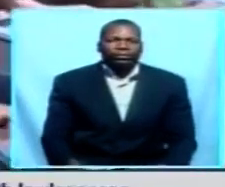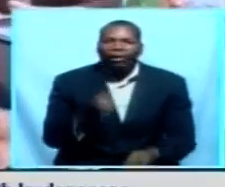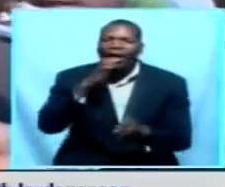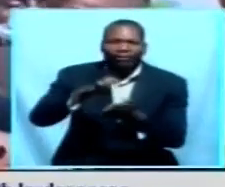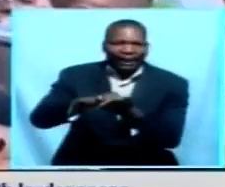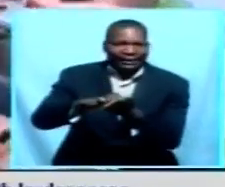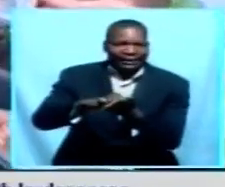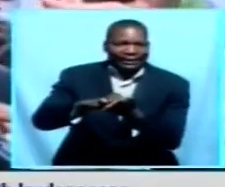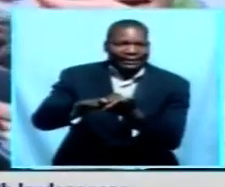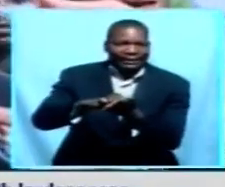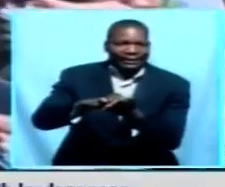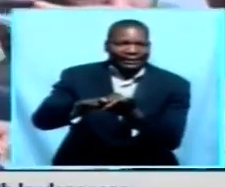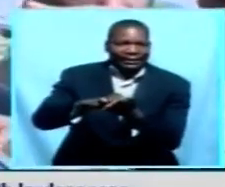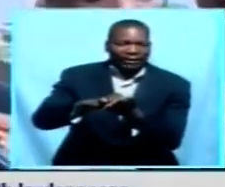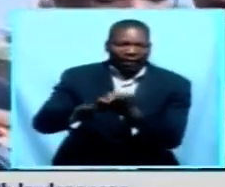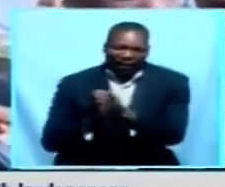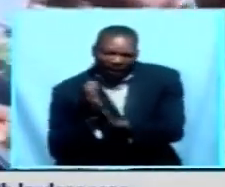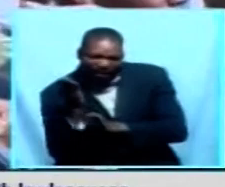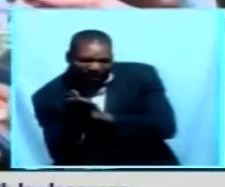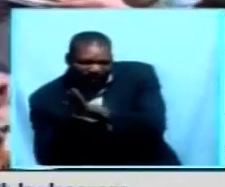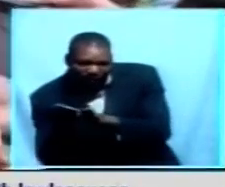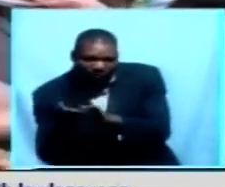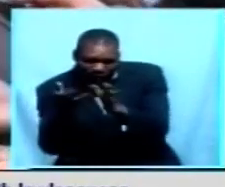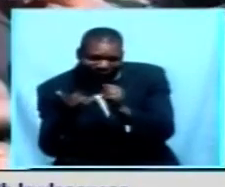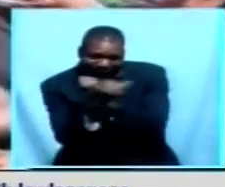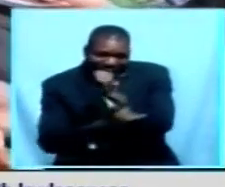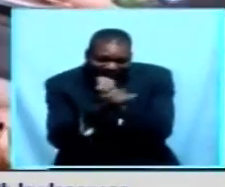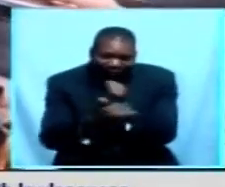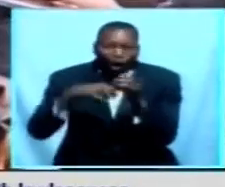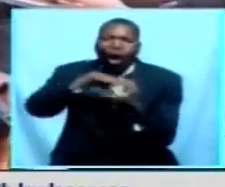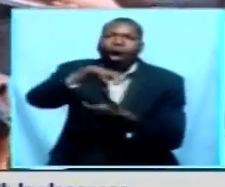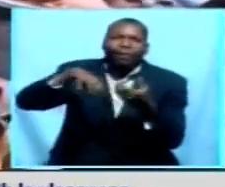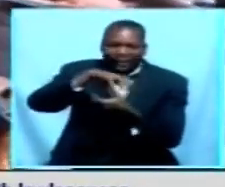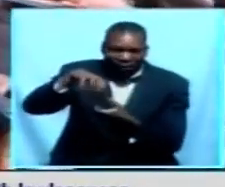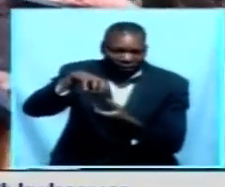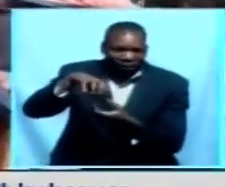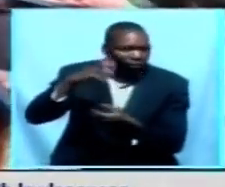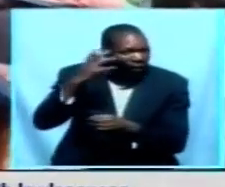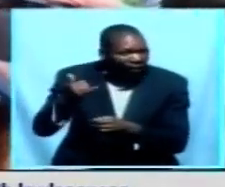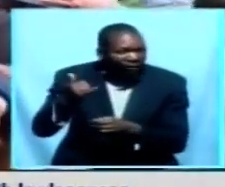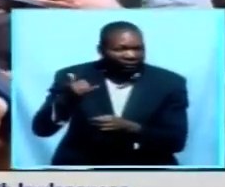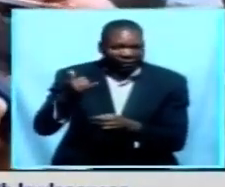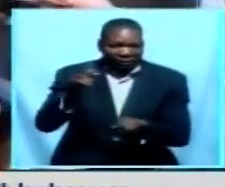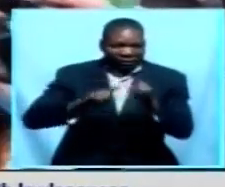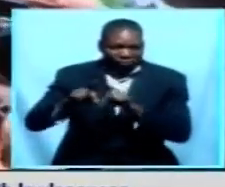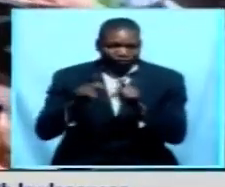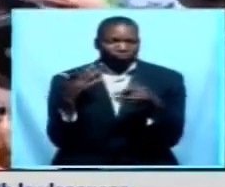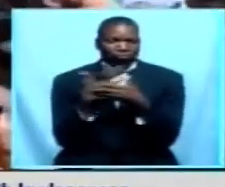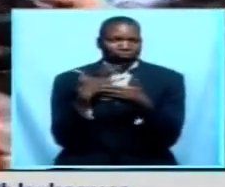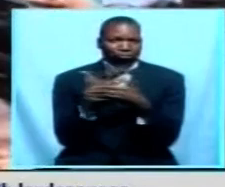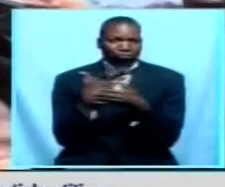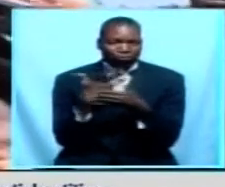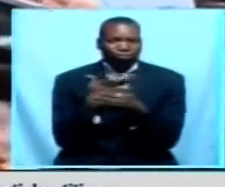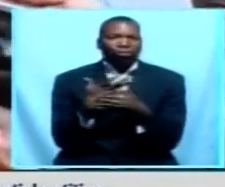a planned scheme to bring about anarchy in our country and make it fearsome for people to go about their